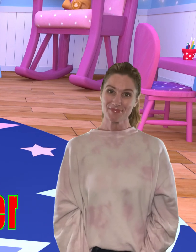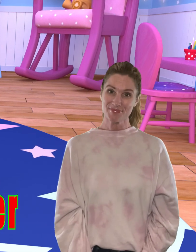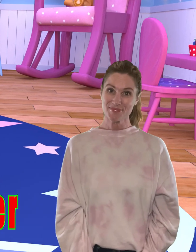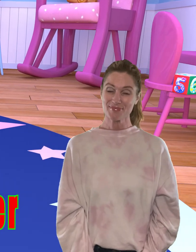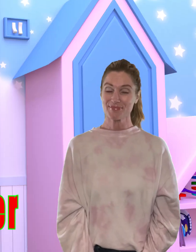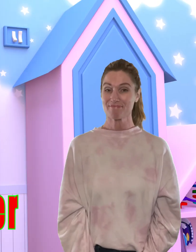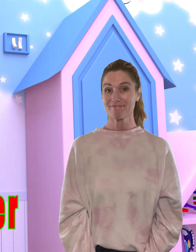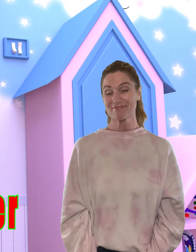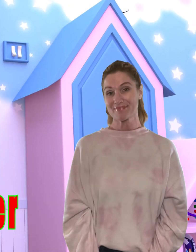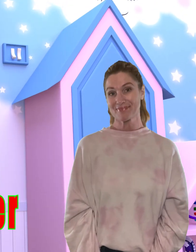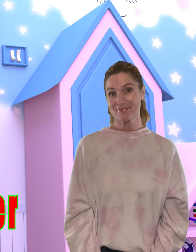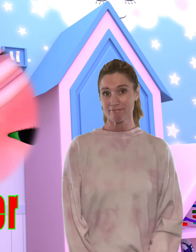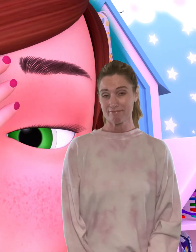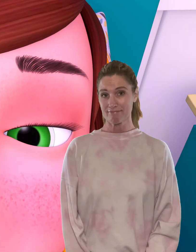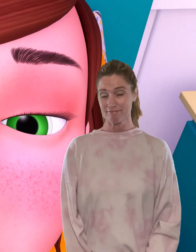Here's to you, Mother.